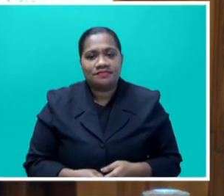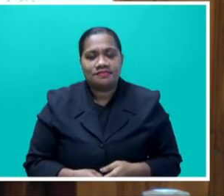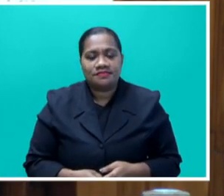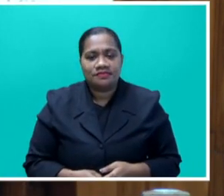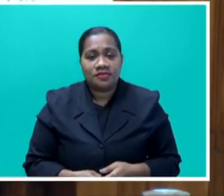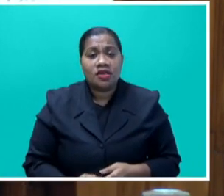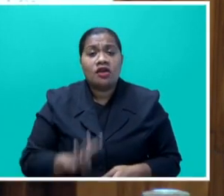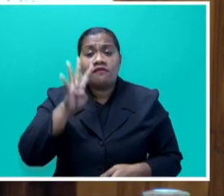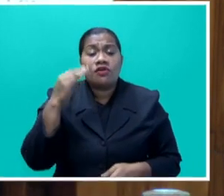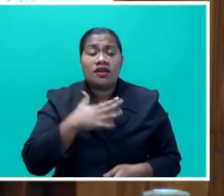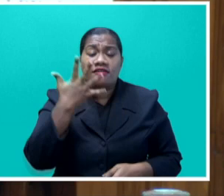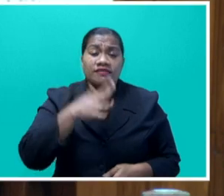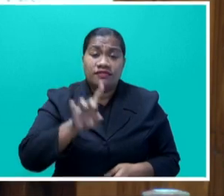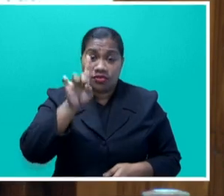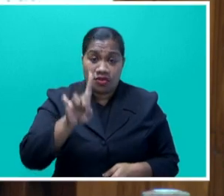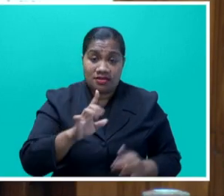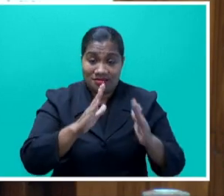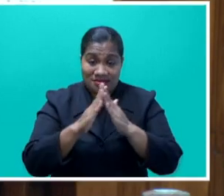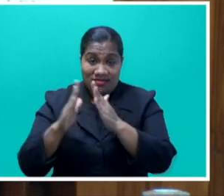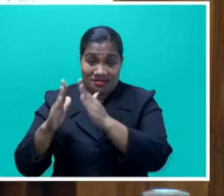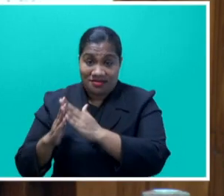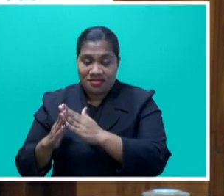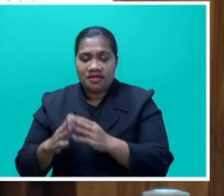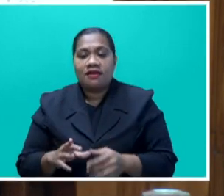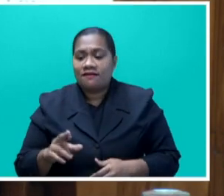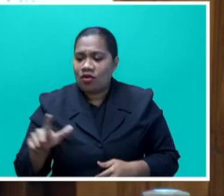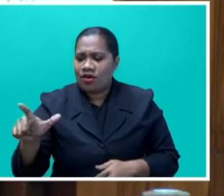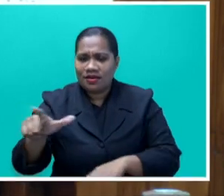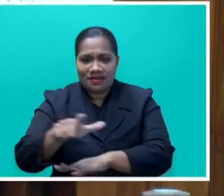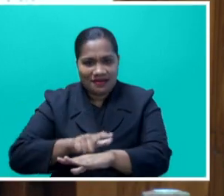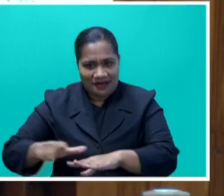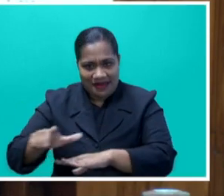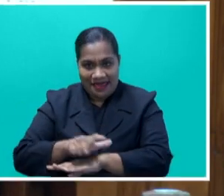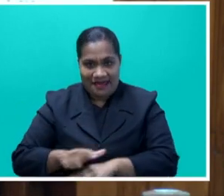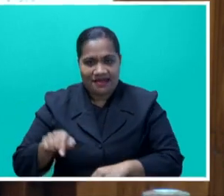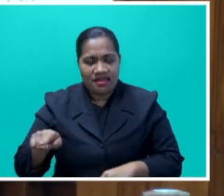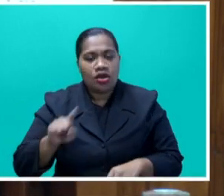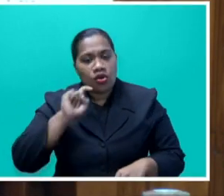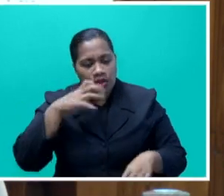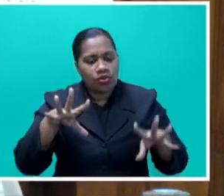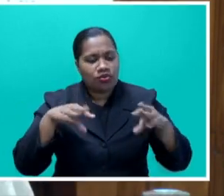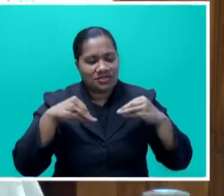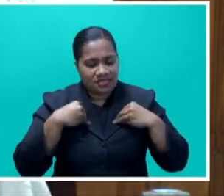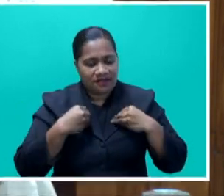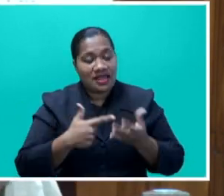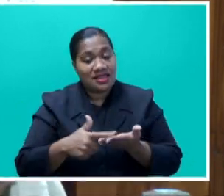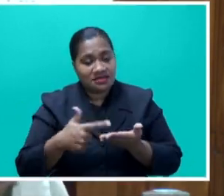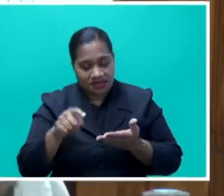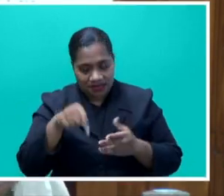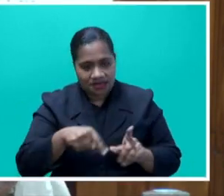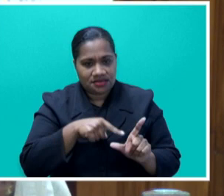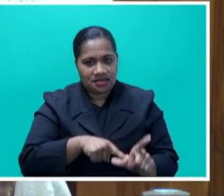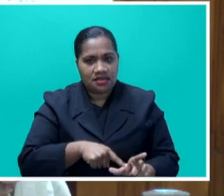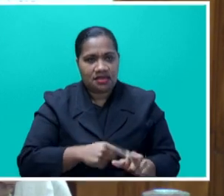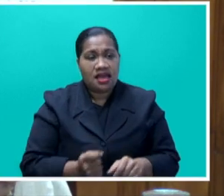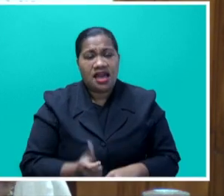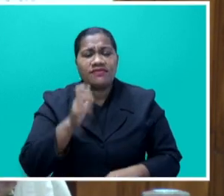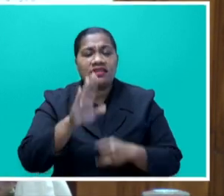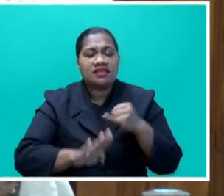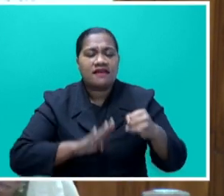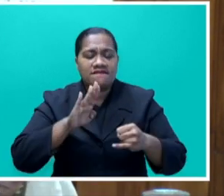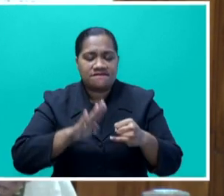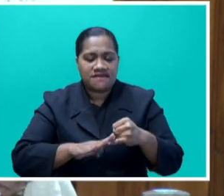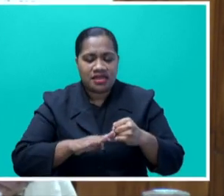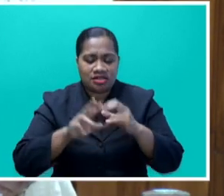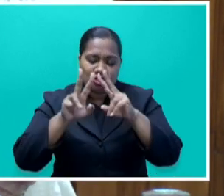451 households eligible for land lots in these settlements will receive their leases this year after the final survey.